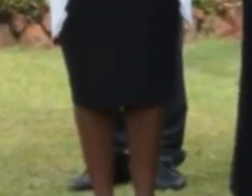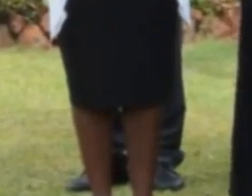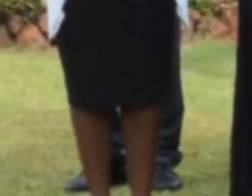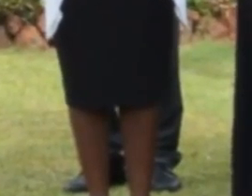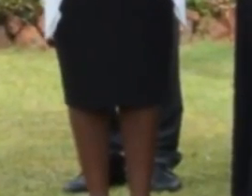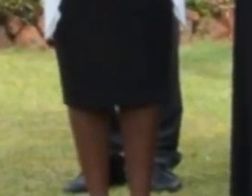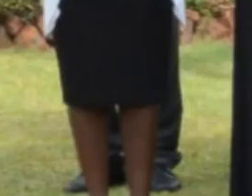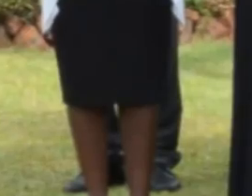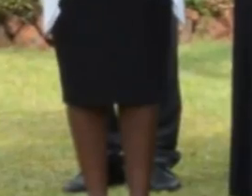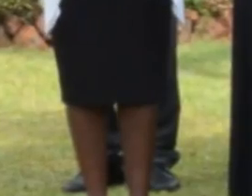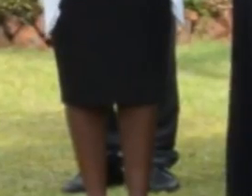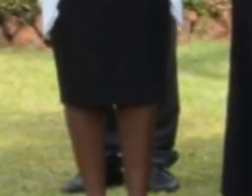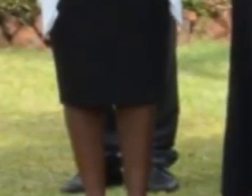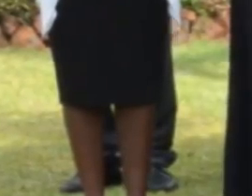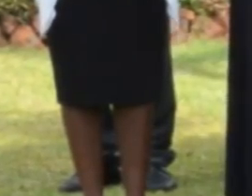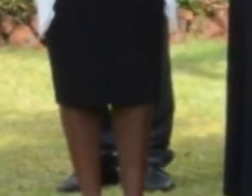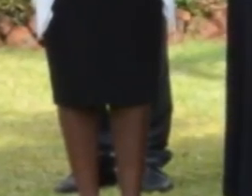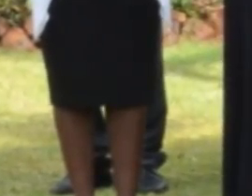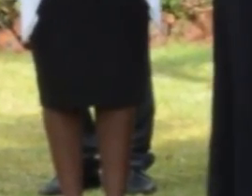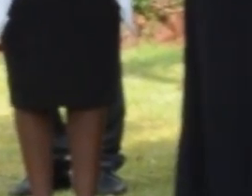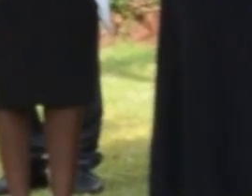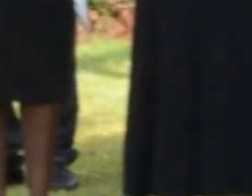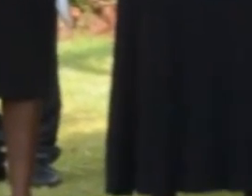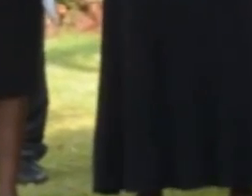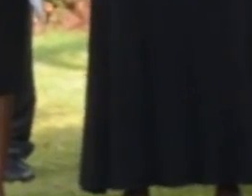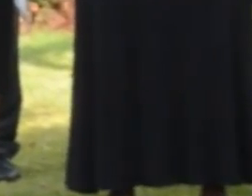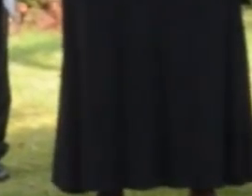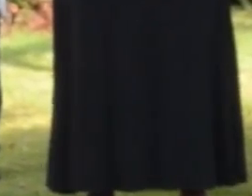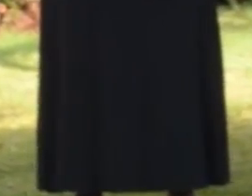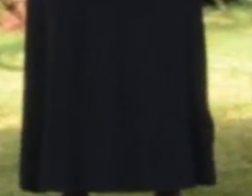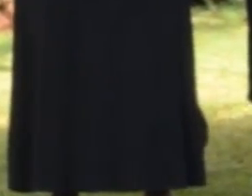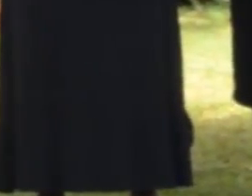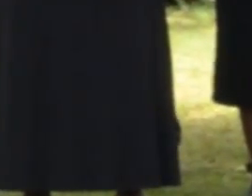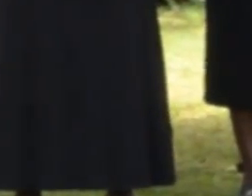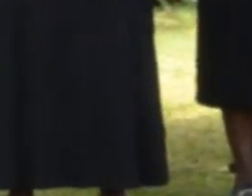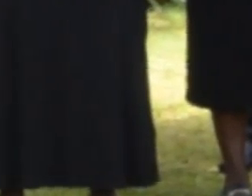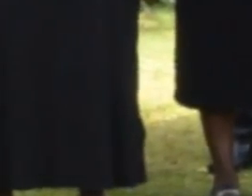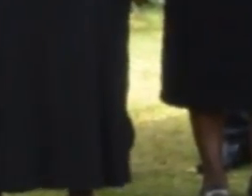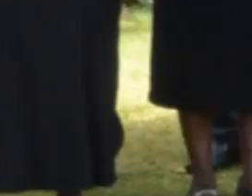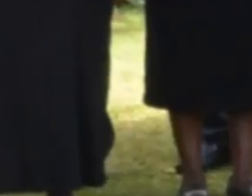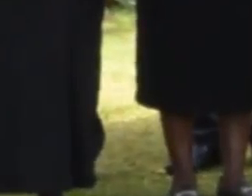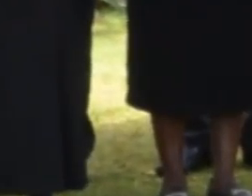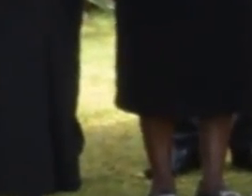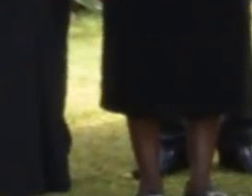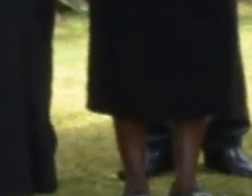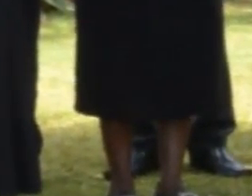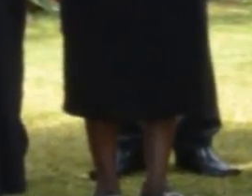Onward I go, no doubt, no fear. Happy with Christ, my